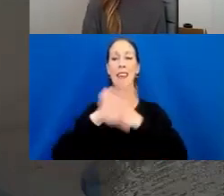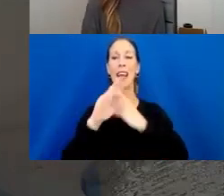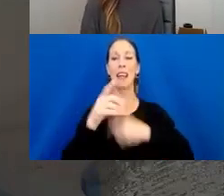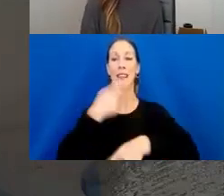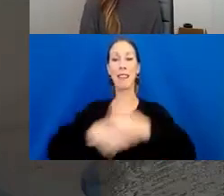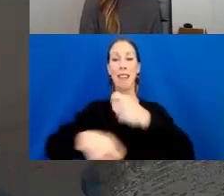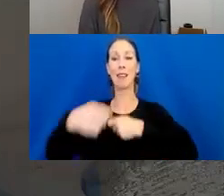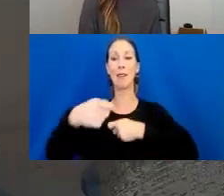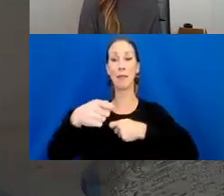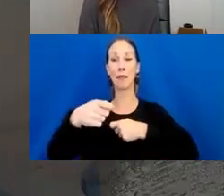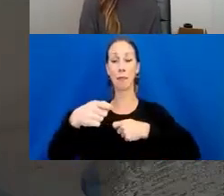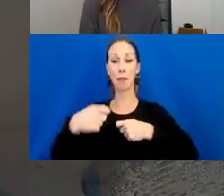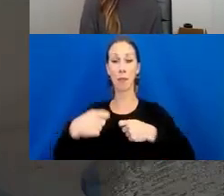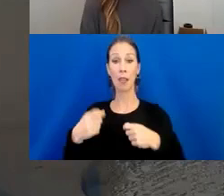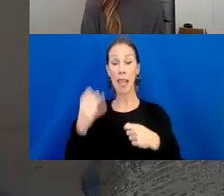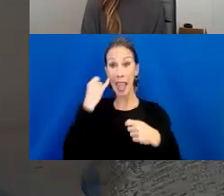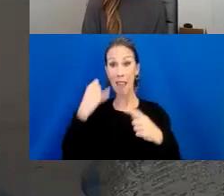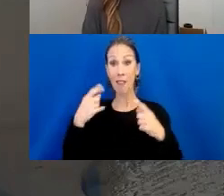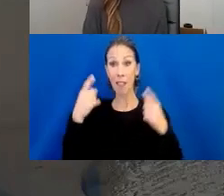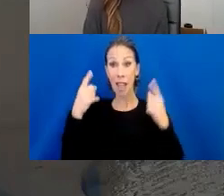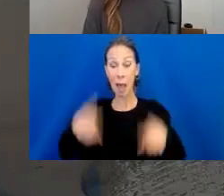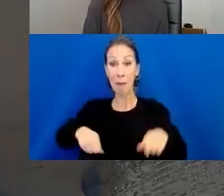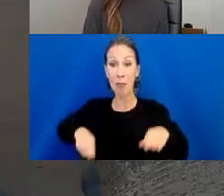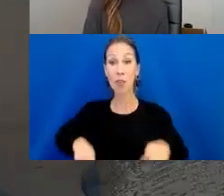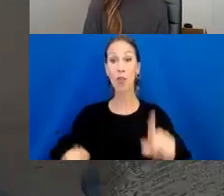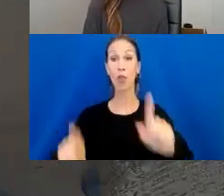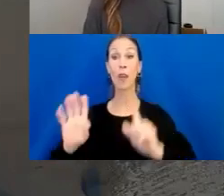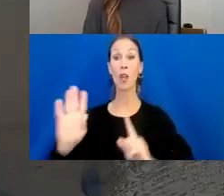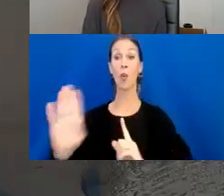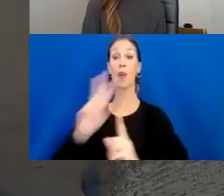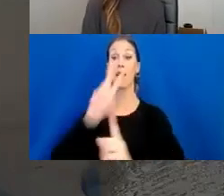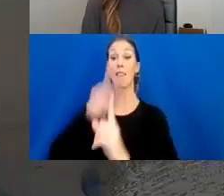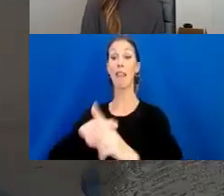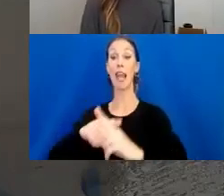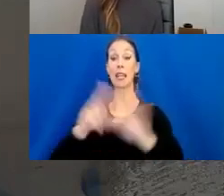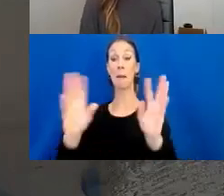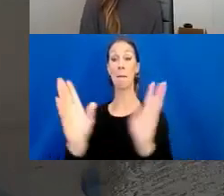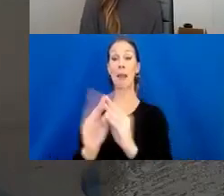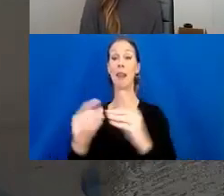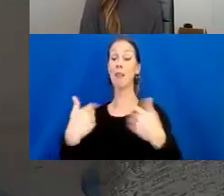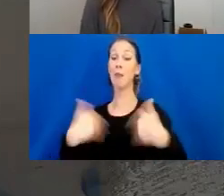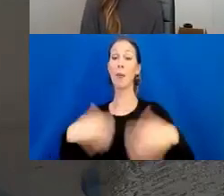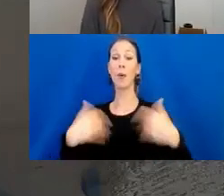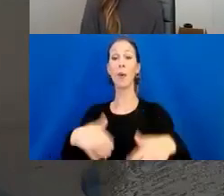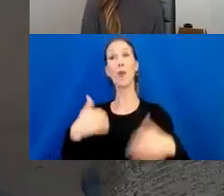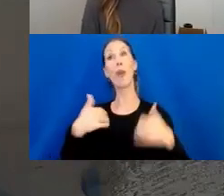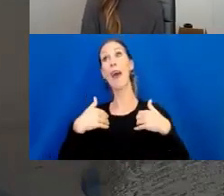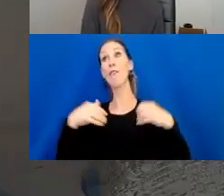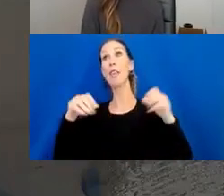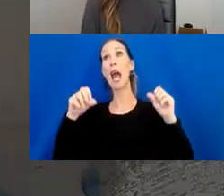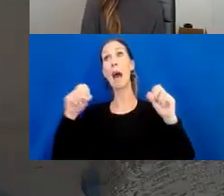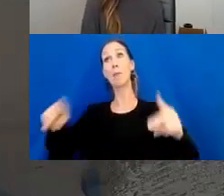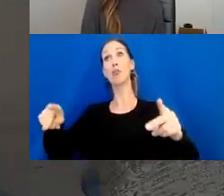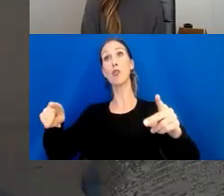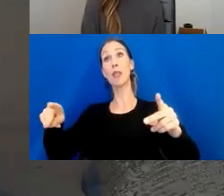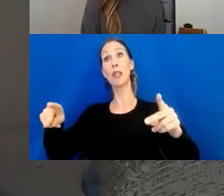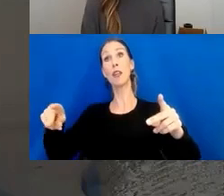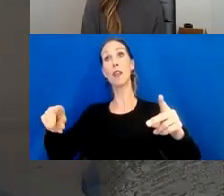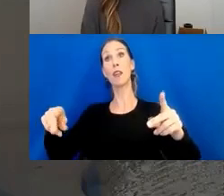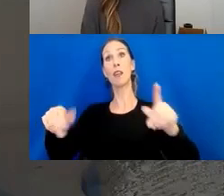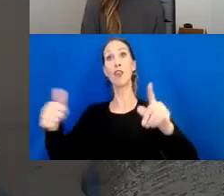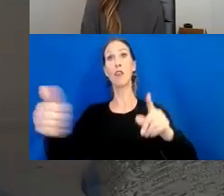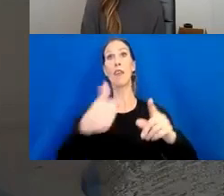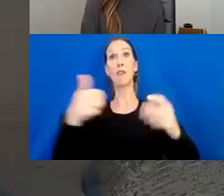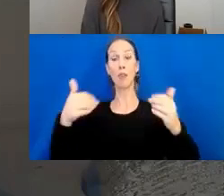you're doing it during the meeting, you've got this marvelous capacity to actually have your own live